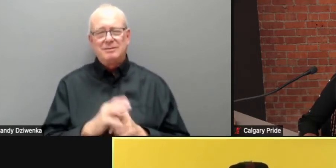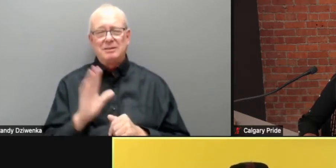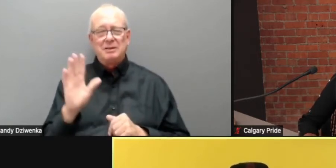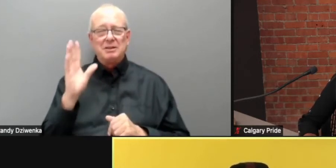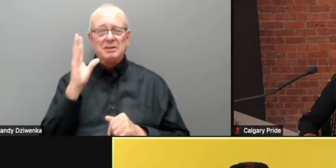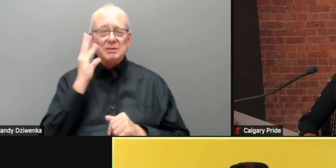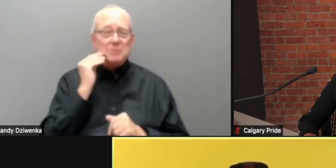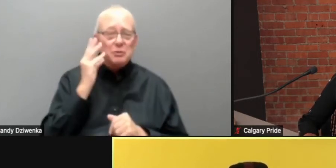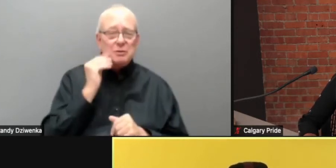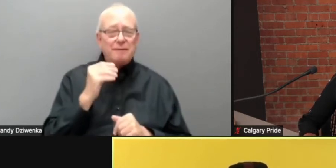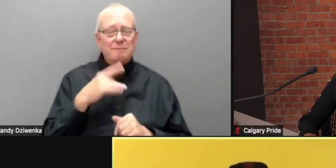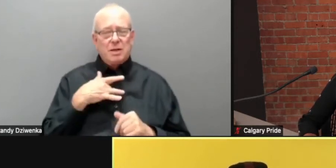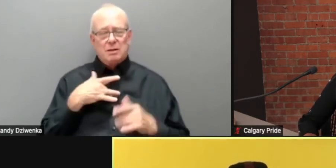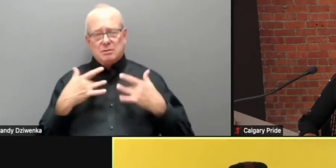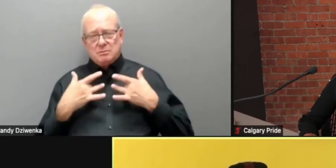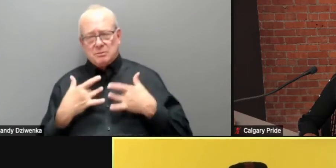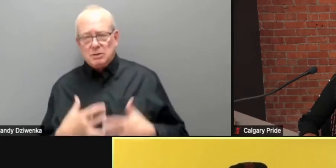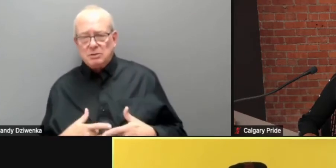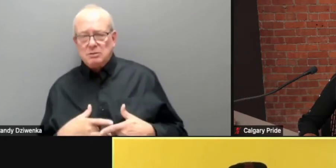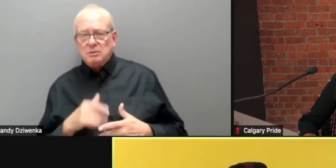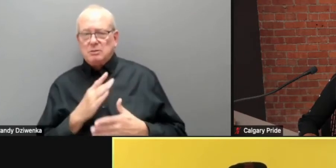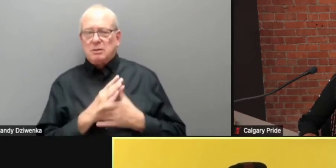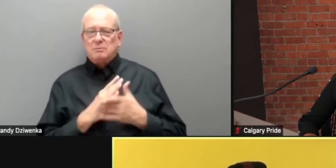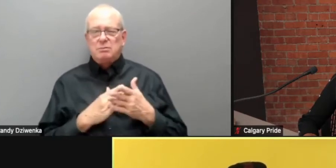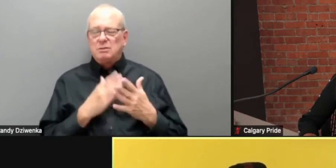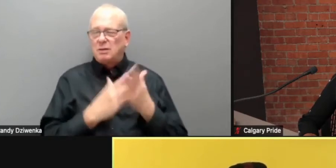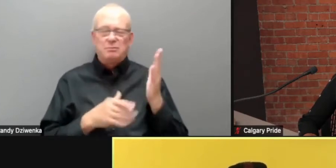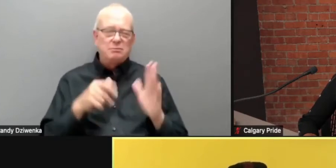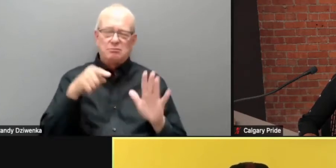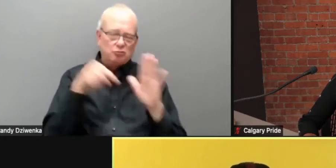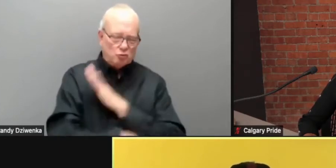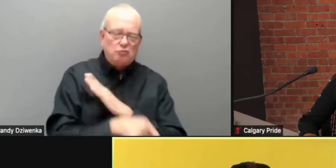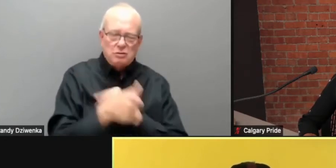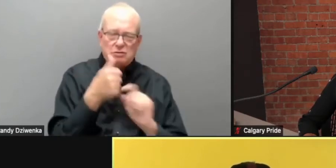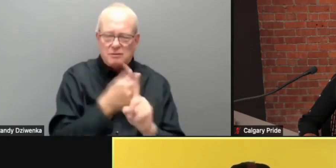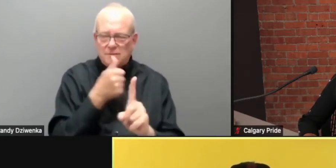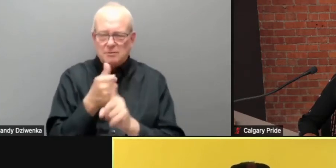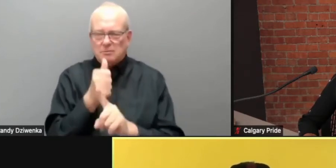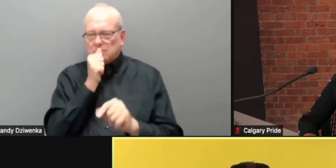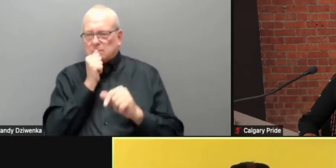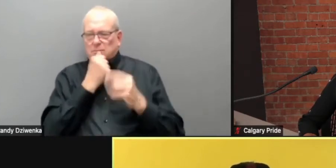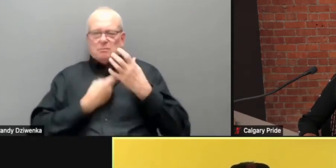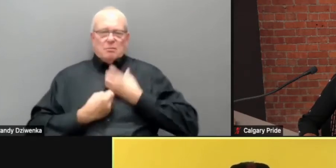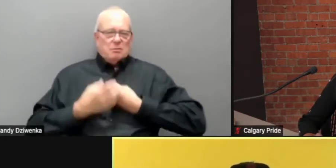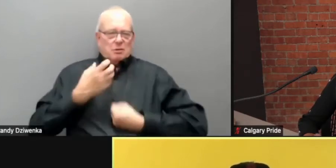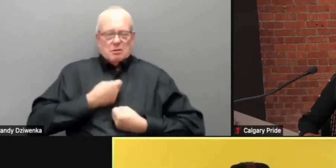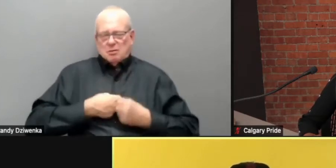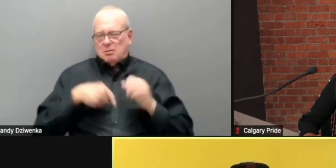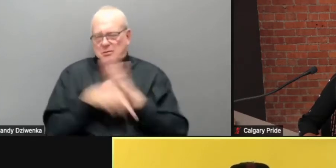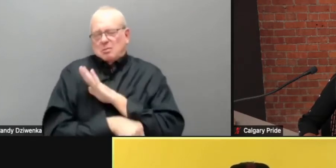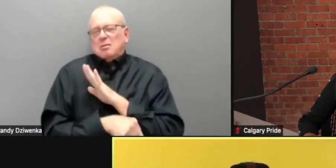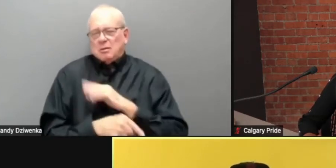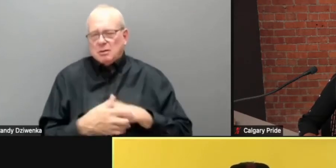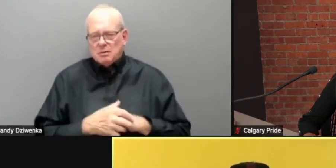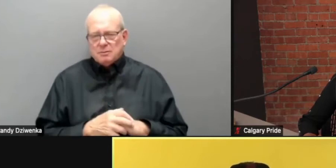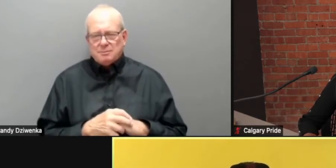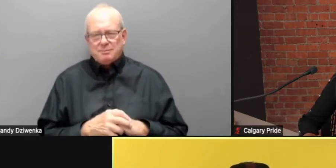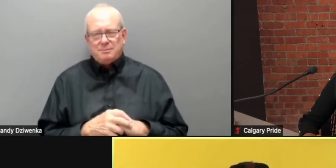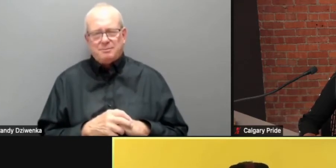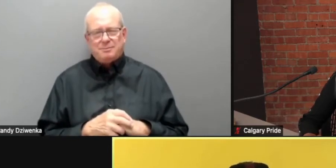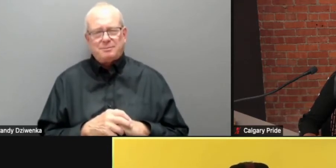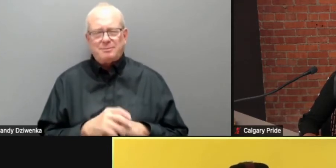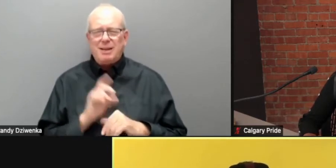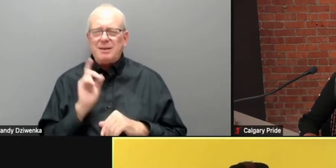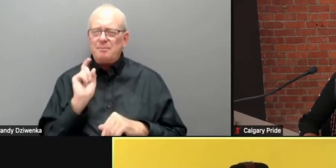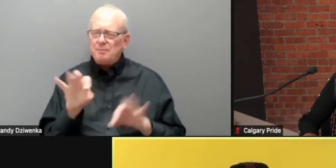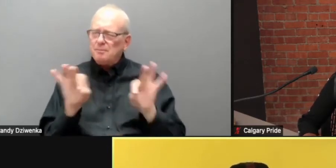suicide. So we need to work together and see how we can resolve these issues with